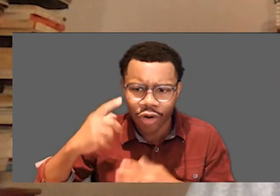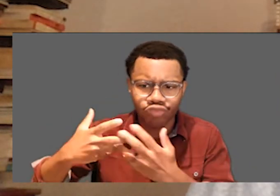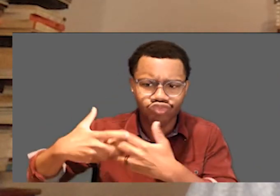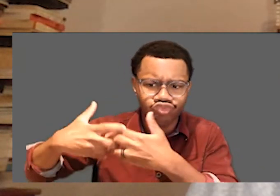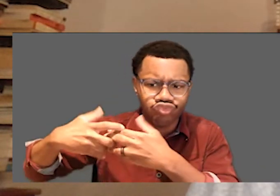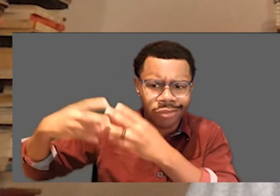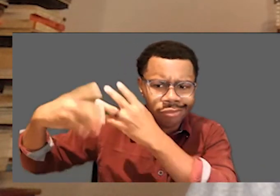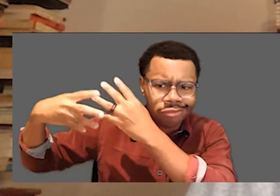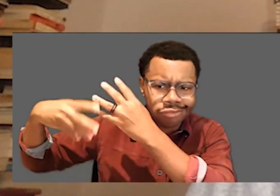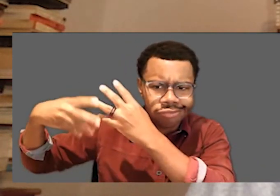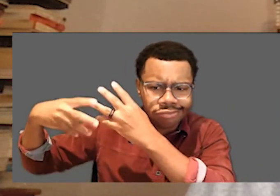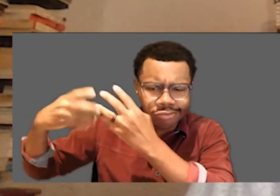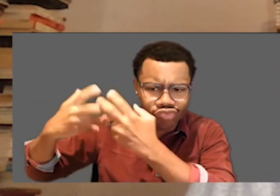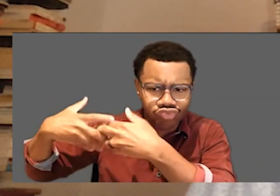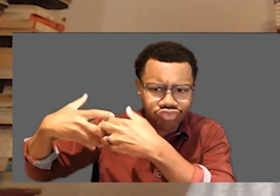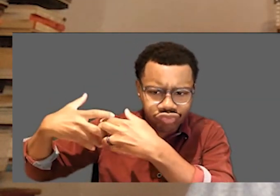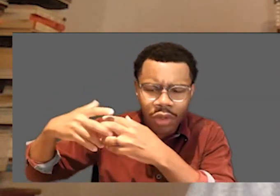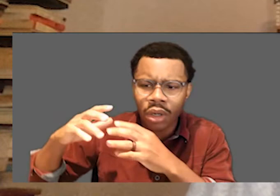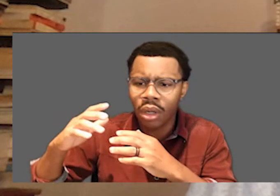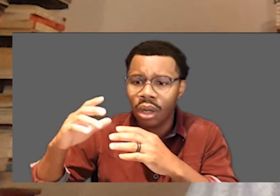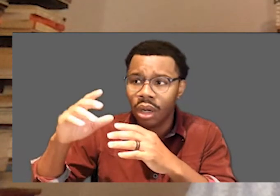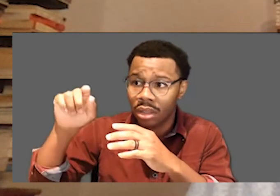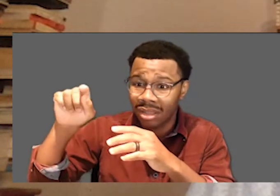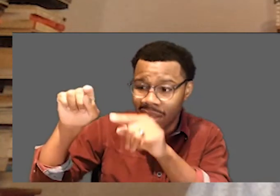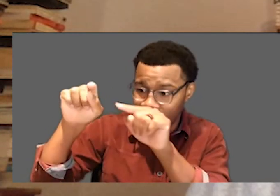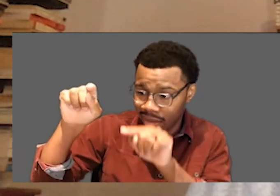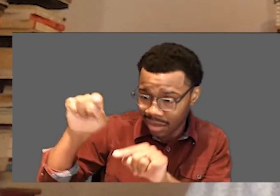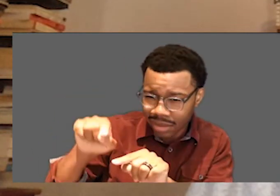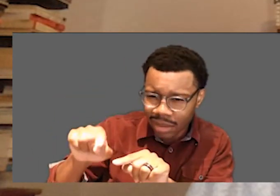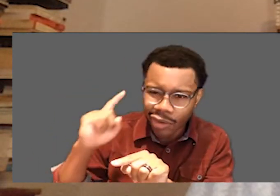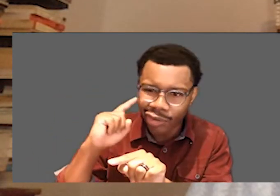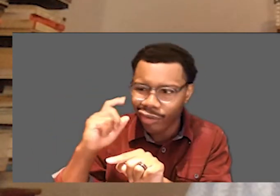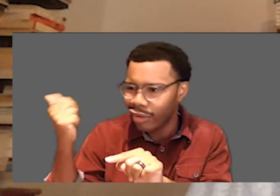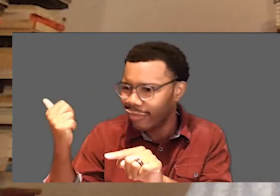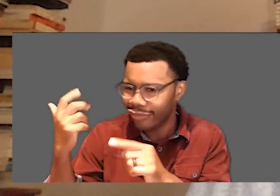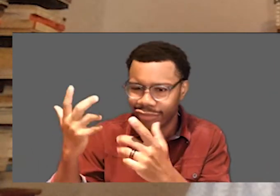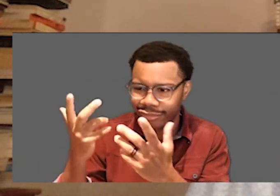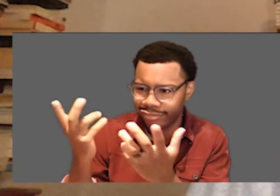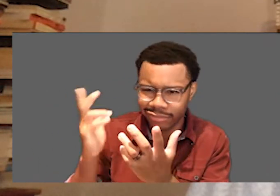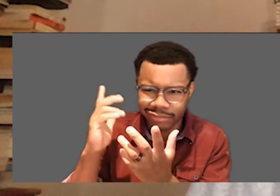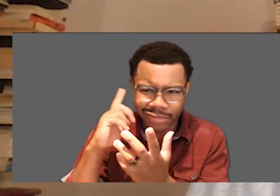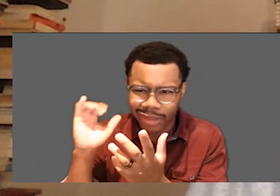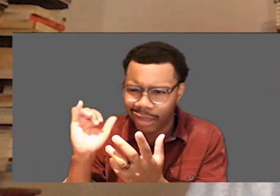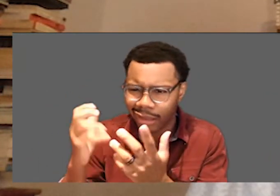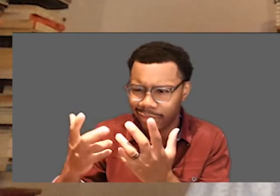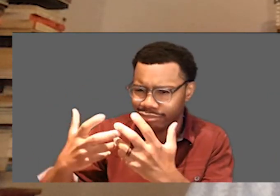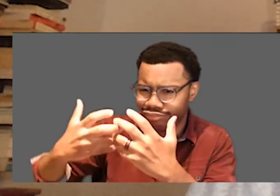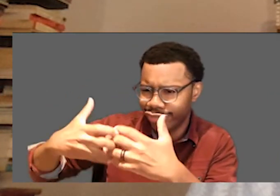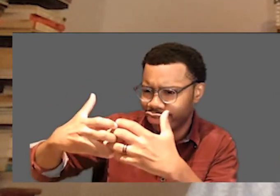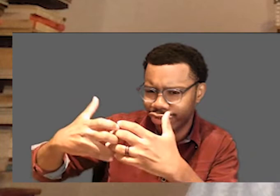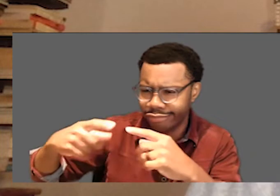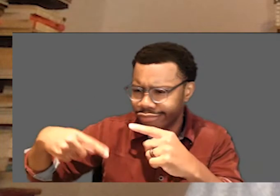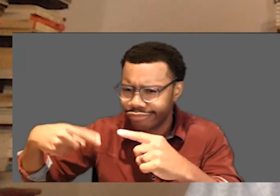soundless shifting concealed in the masonry worked like cogs and wheels, maintaining a constant vacancy about the